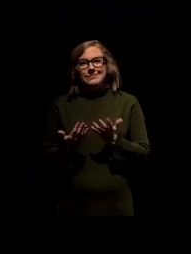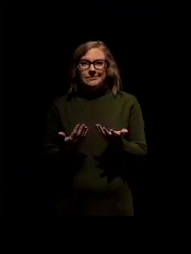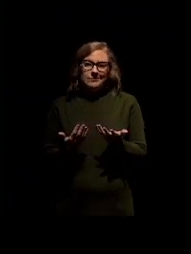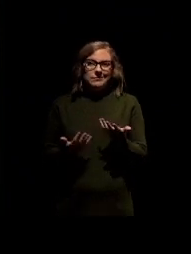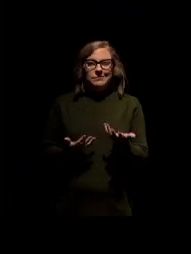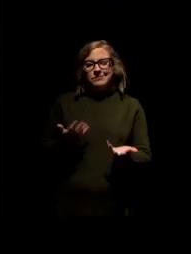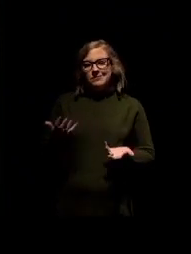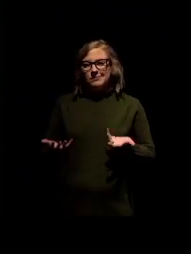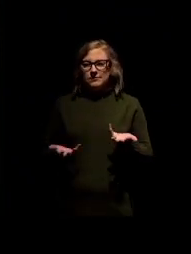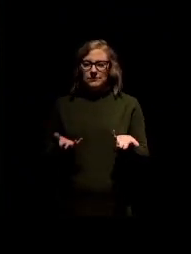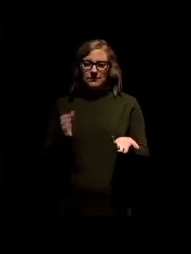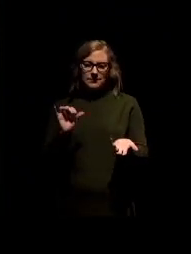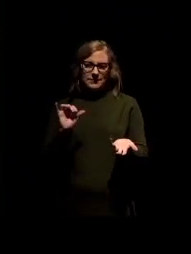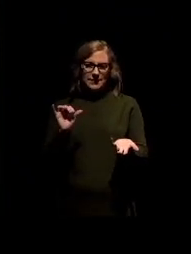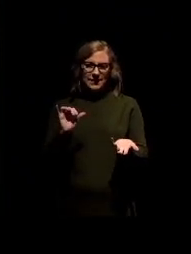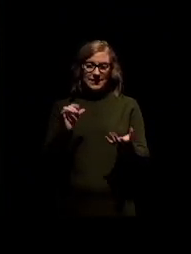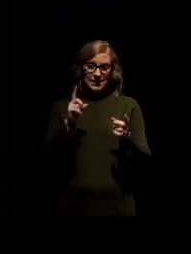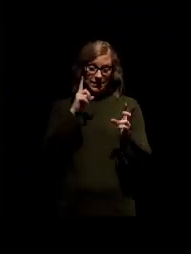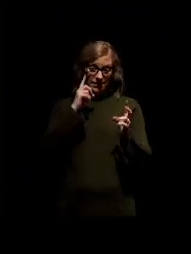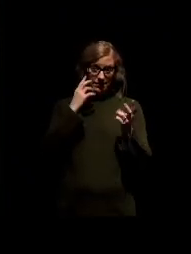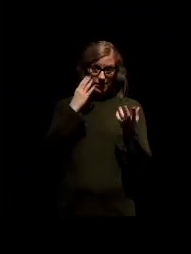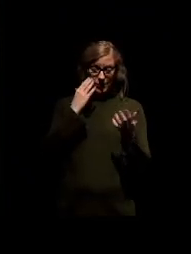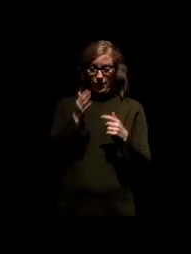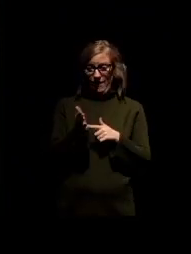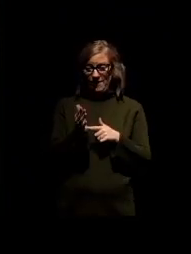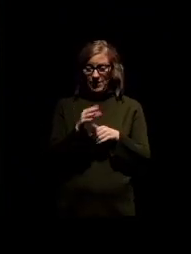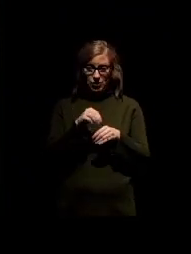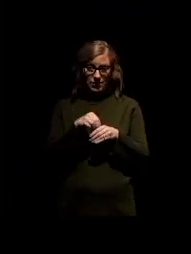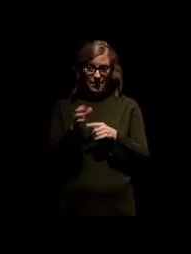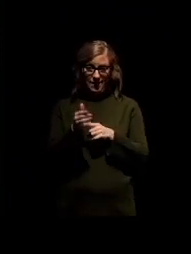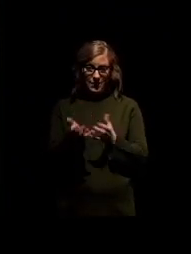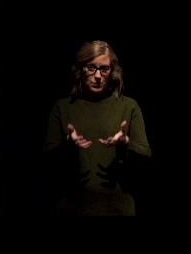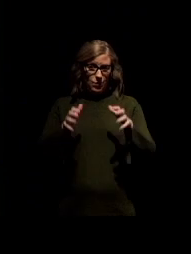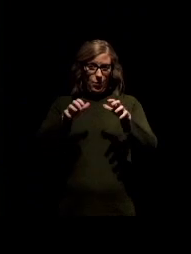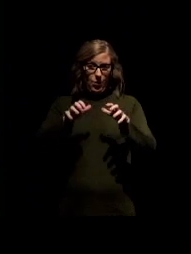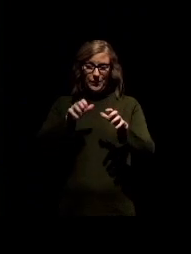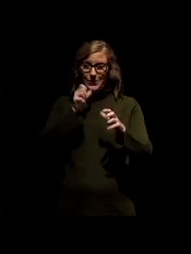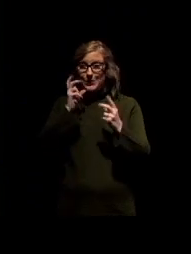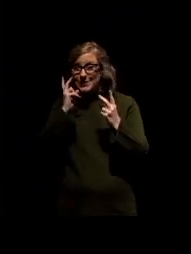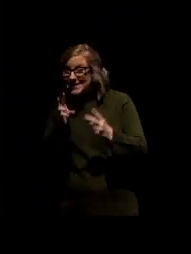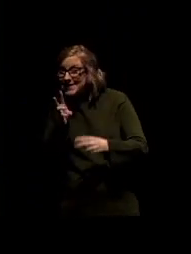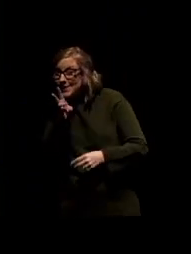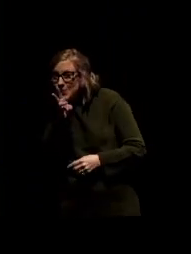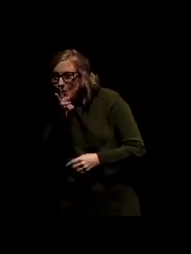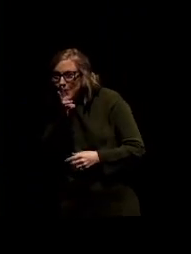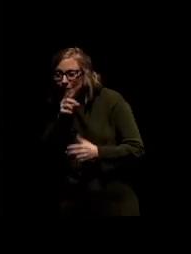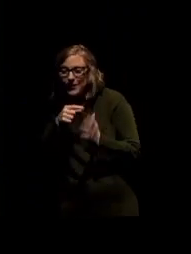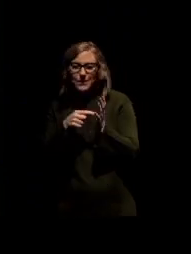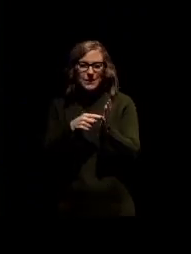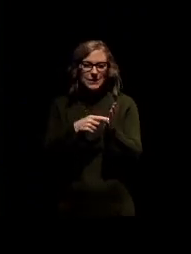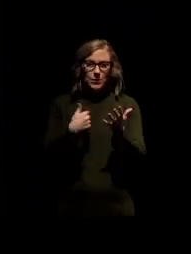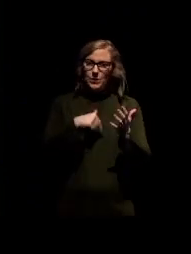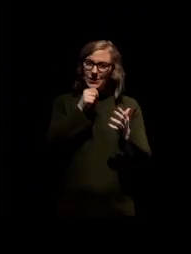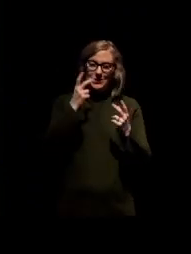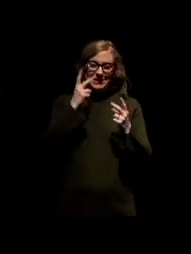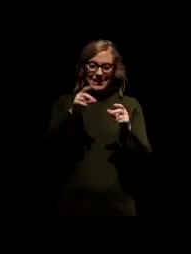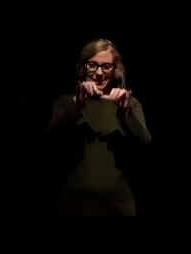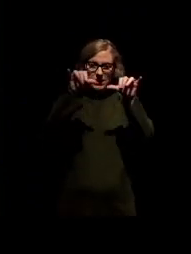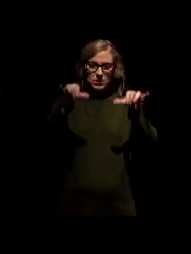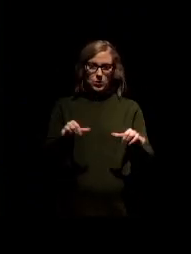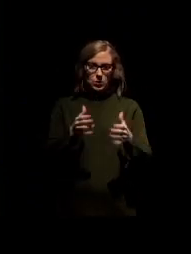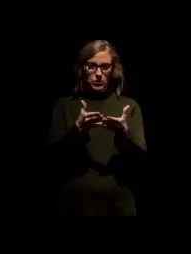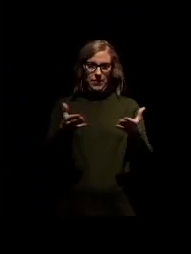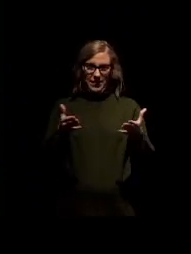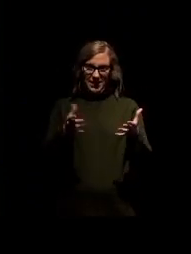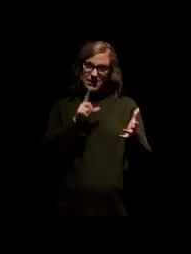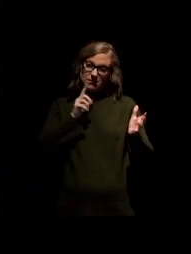know, it's like fish in a fishbowl. You don't see the water. Like, a lot of people don't see like the structural things that sort of